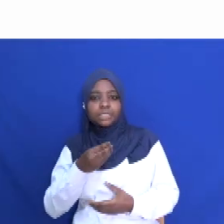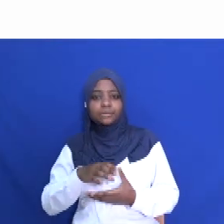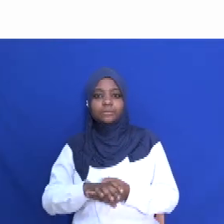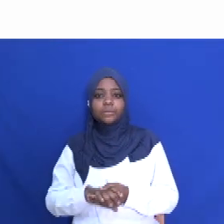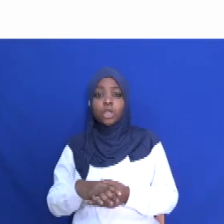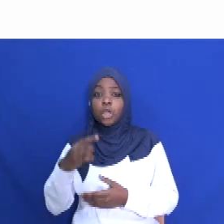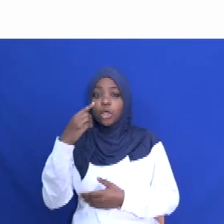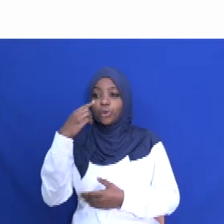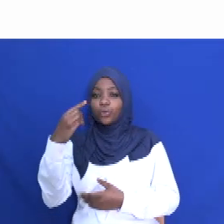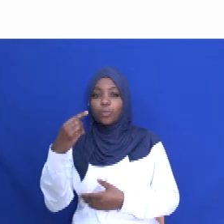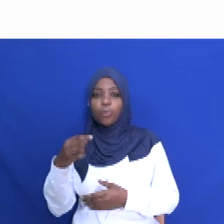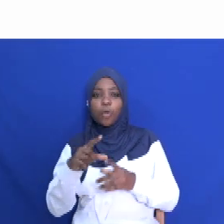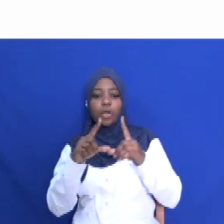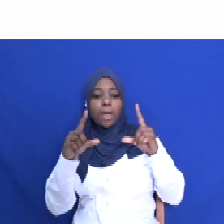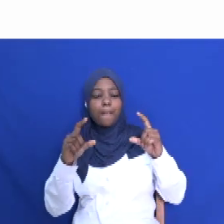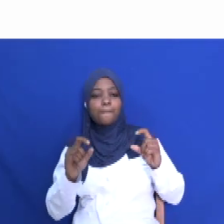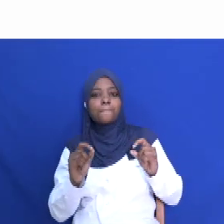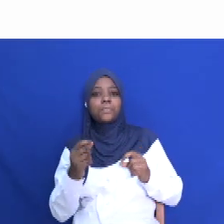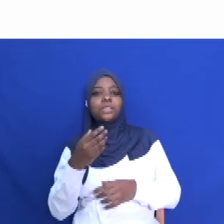Excellent.